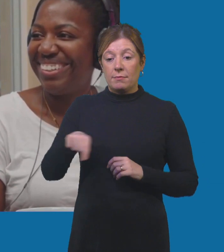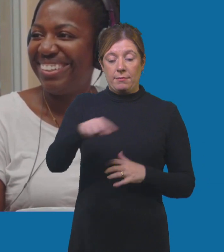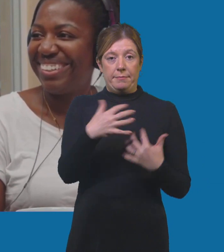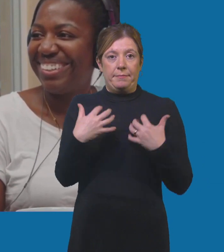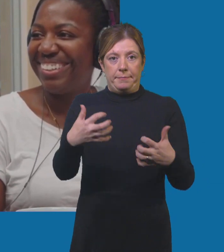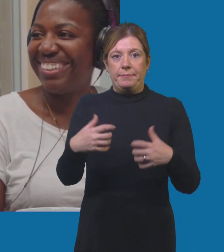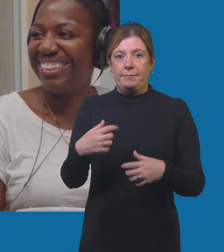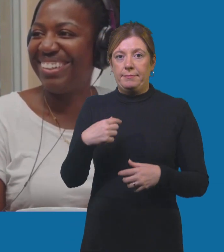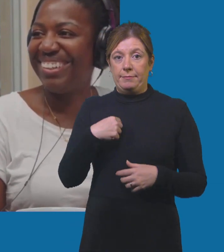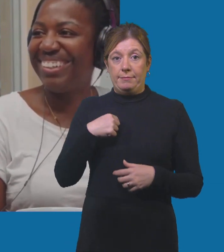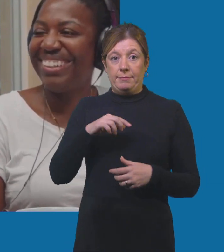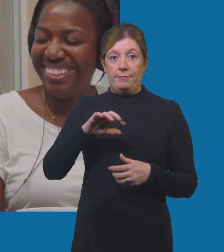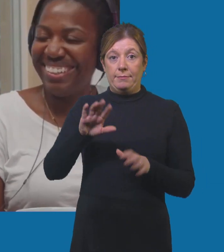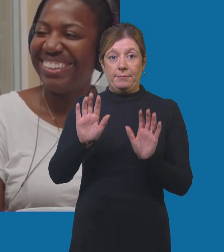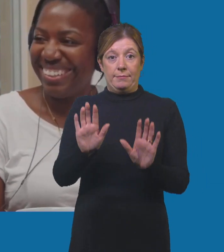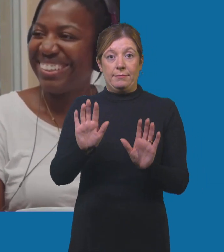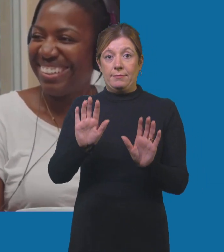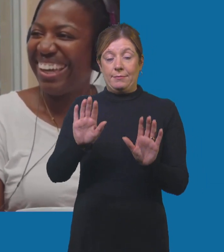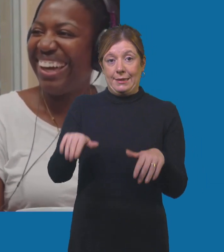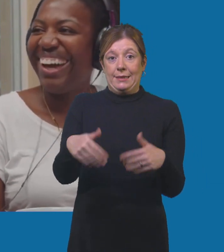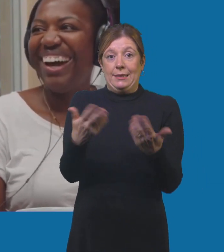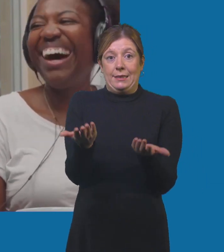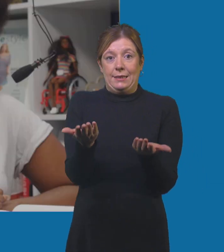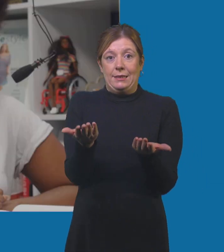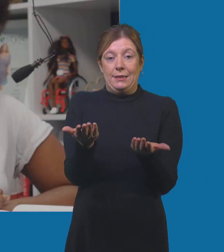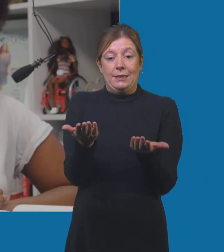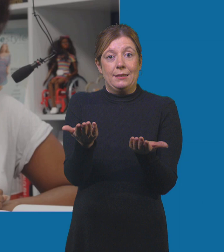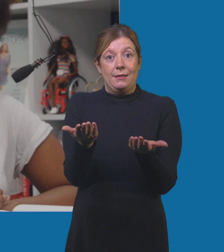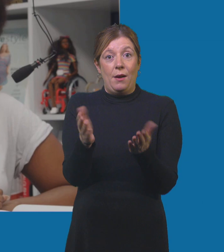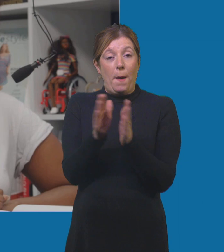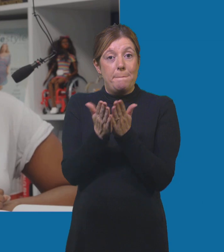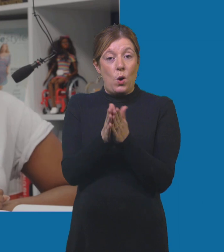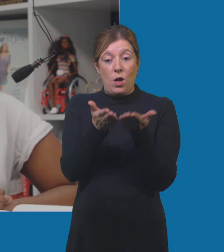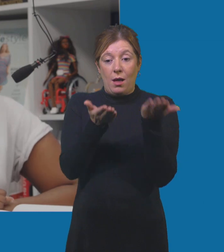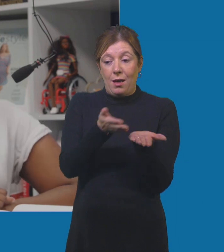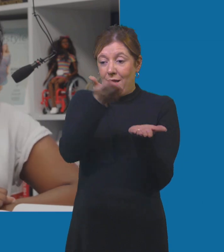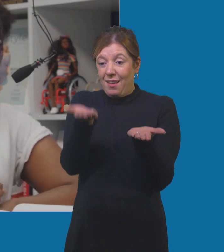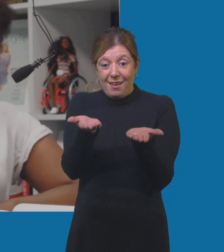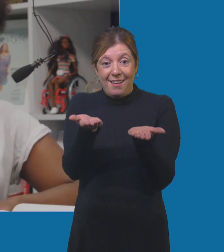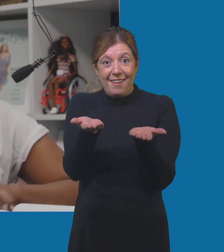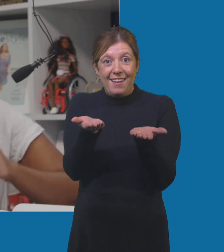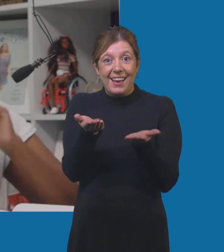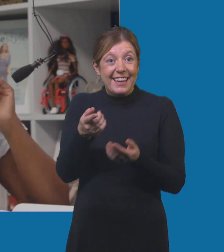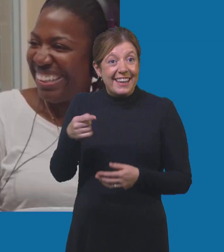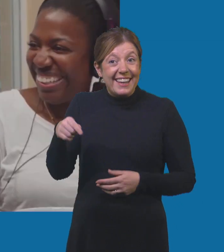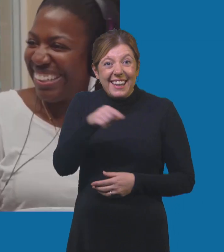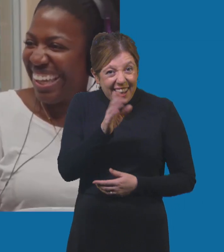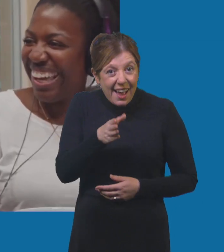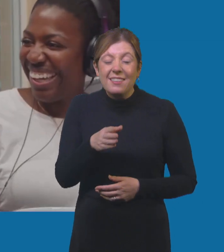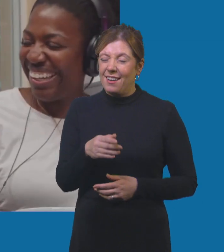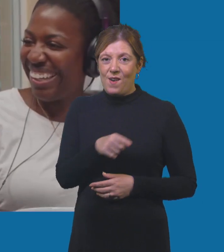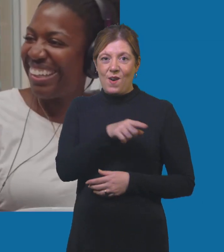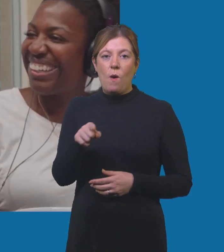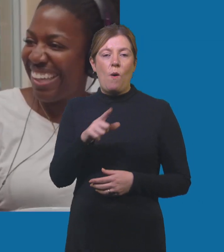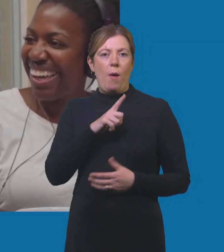will come in, I'll have both my legs with my feet facing up with like a book on them. No, you don't. I do, yeah. I bet they love It's that. just an